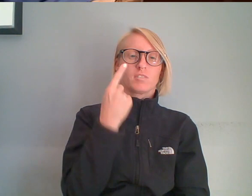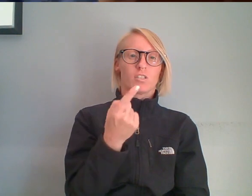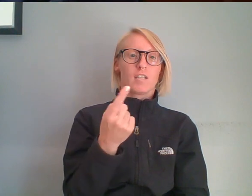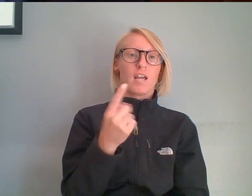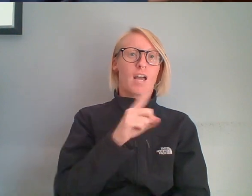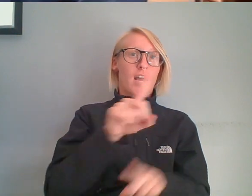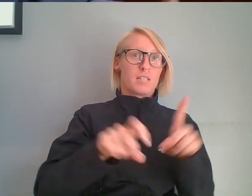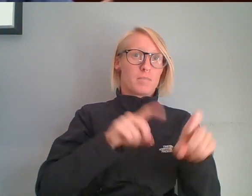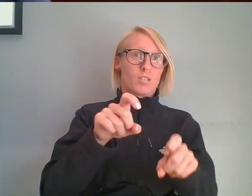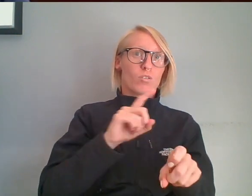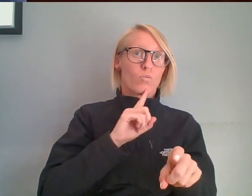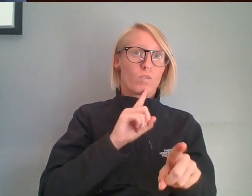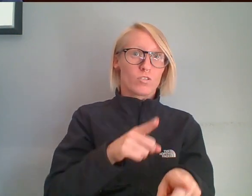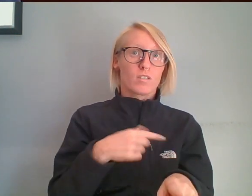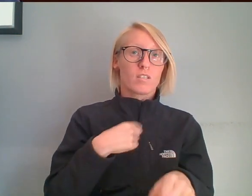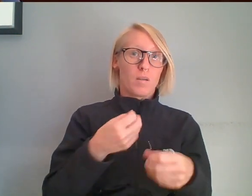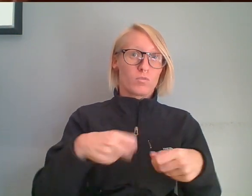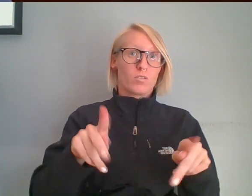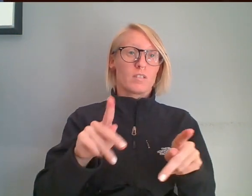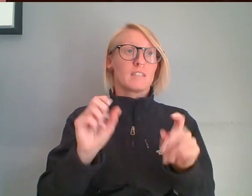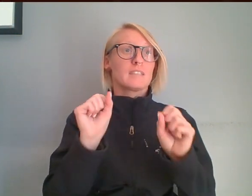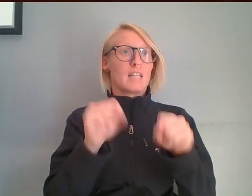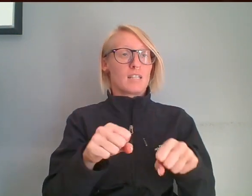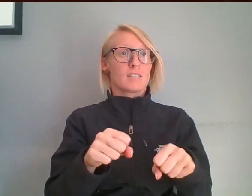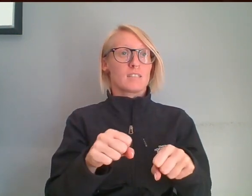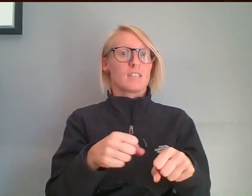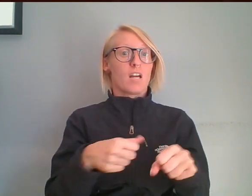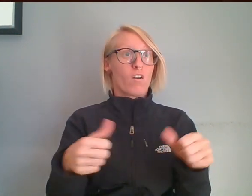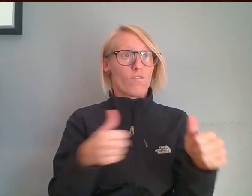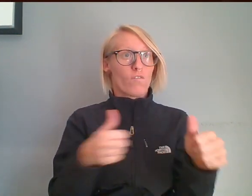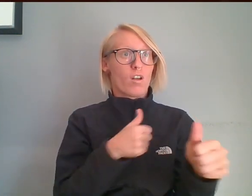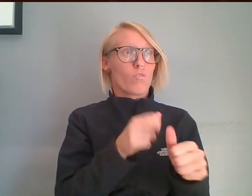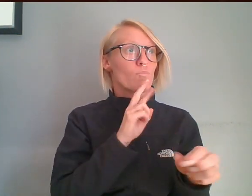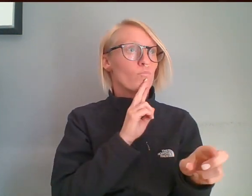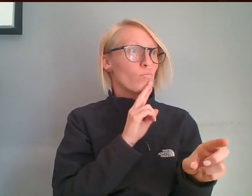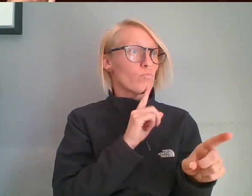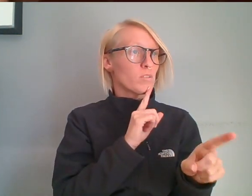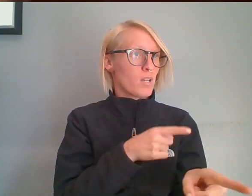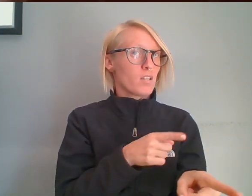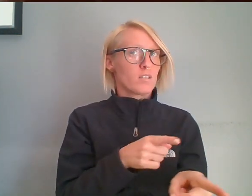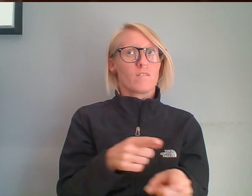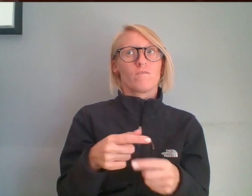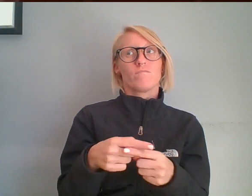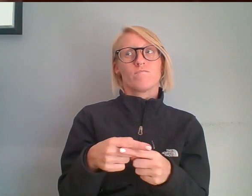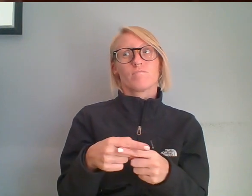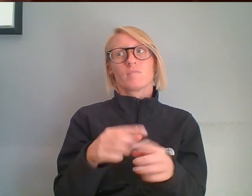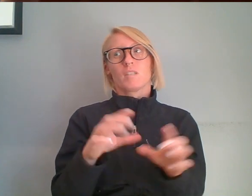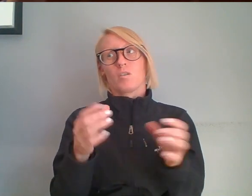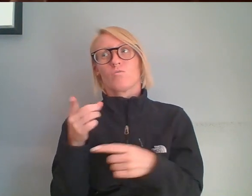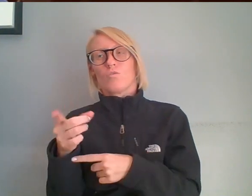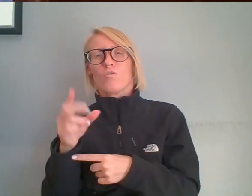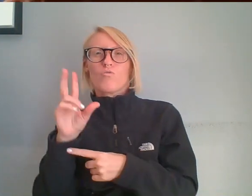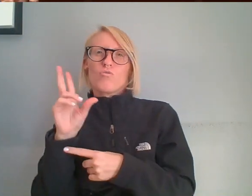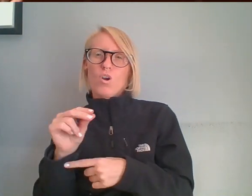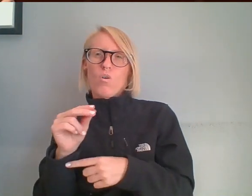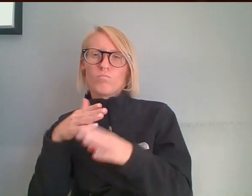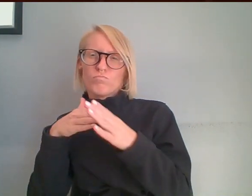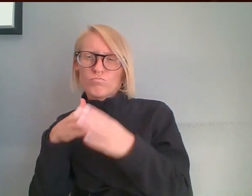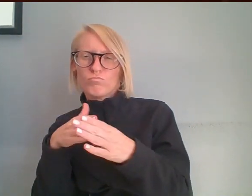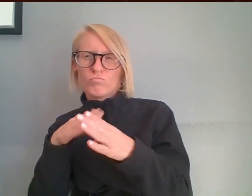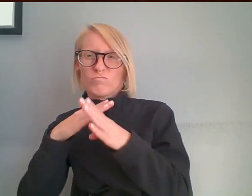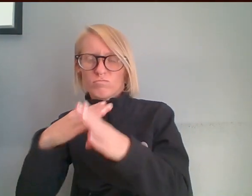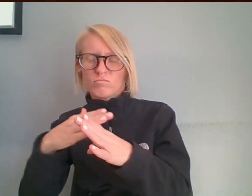Yes, and I will follow through. Versus no and being defensive. So we've accomplished the first two steps